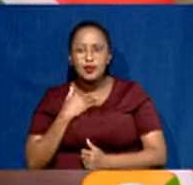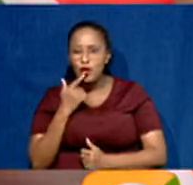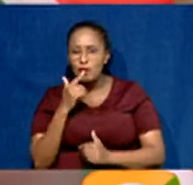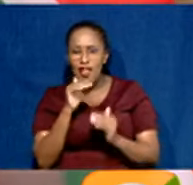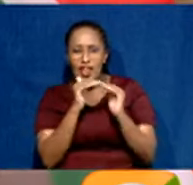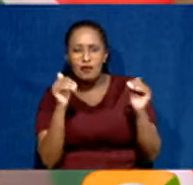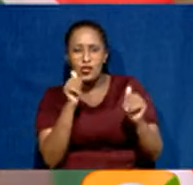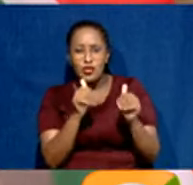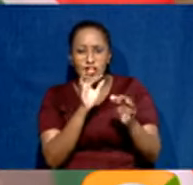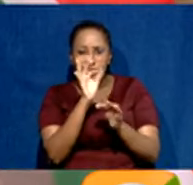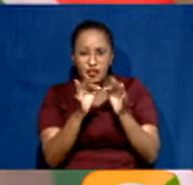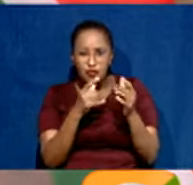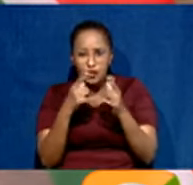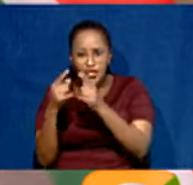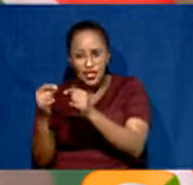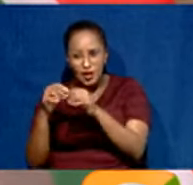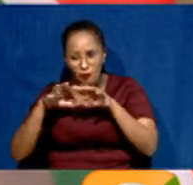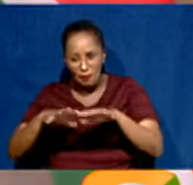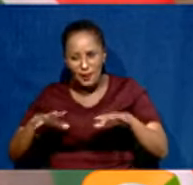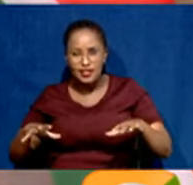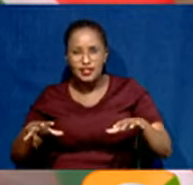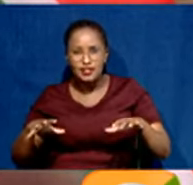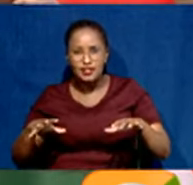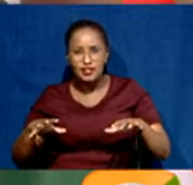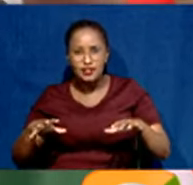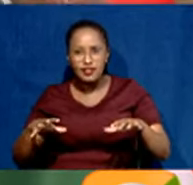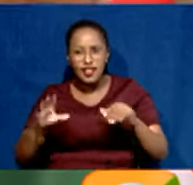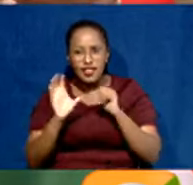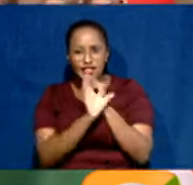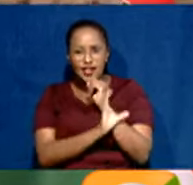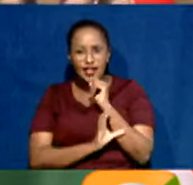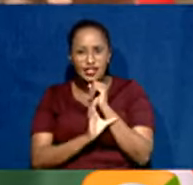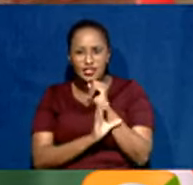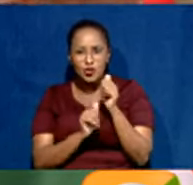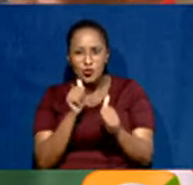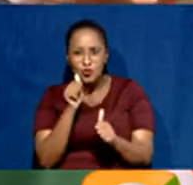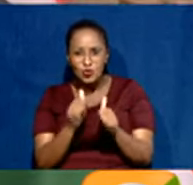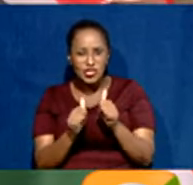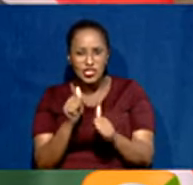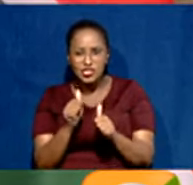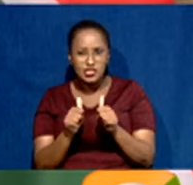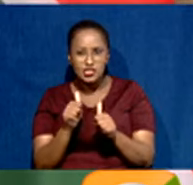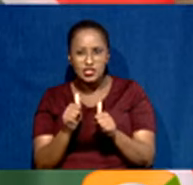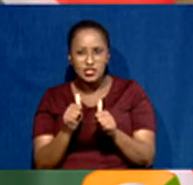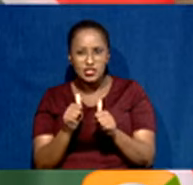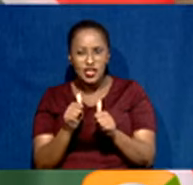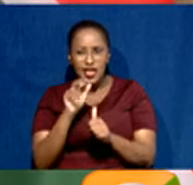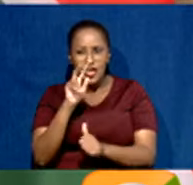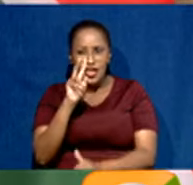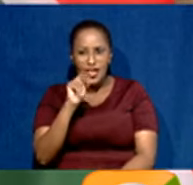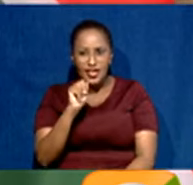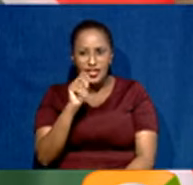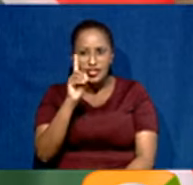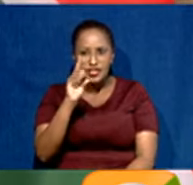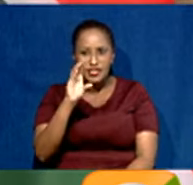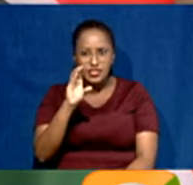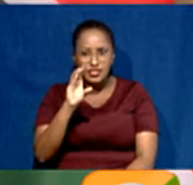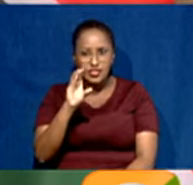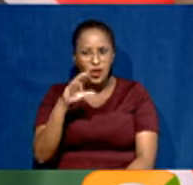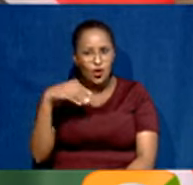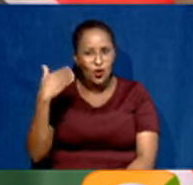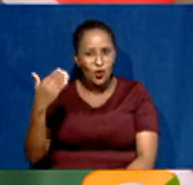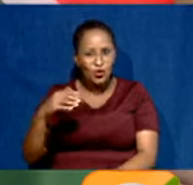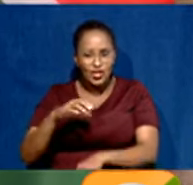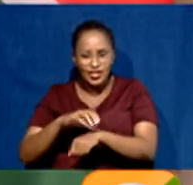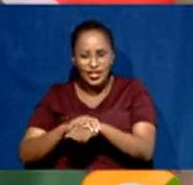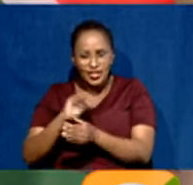category. If we go to the market, the countries that are in LDCs, they get